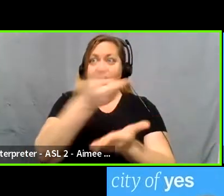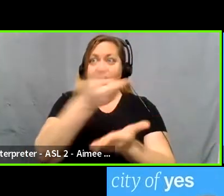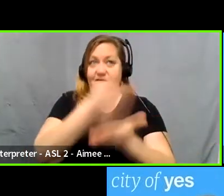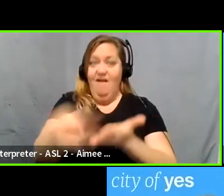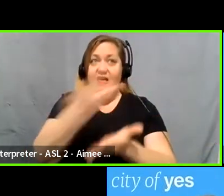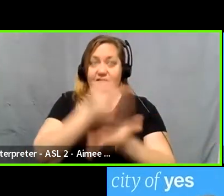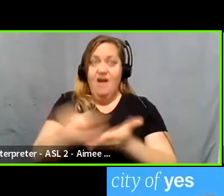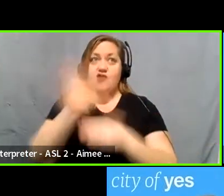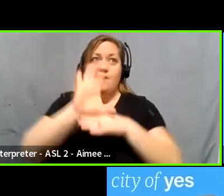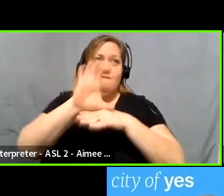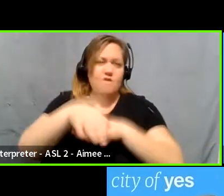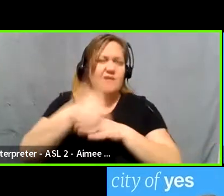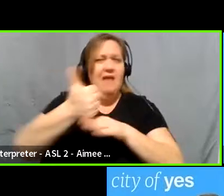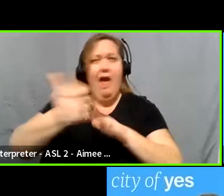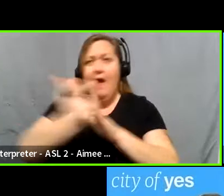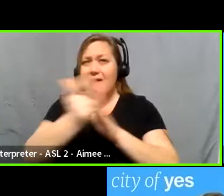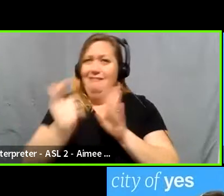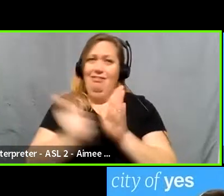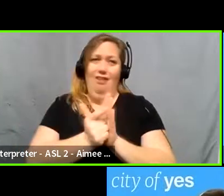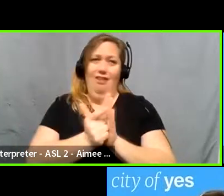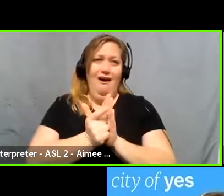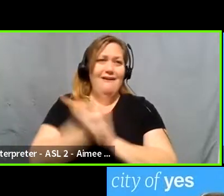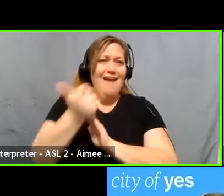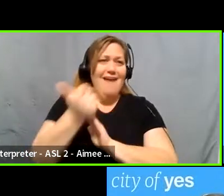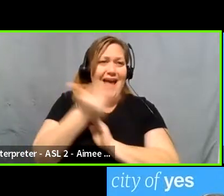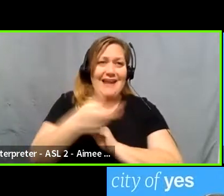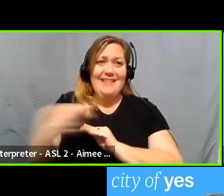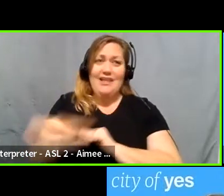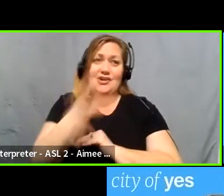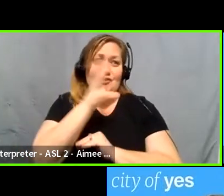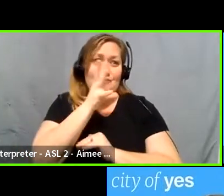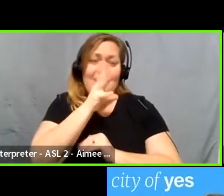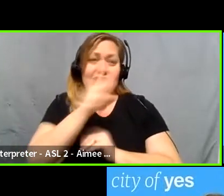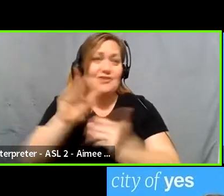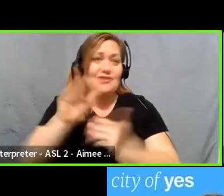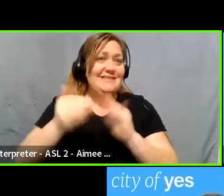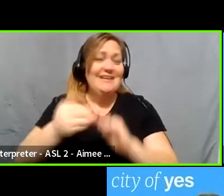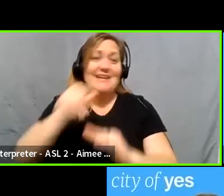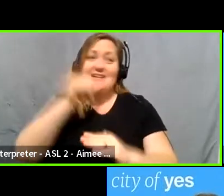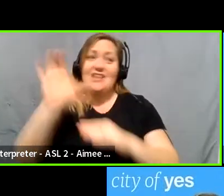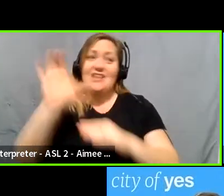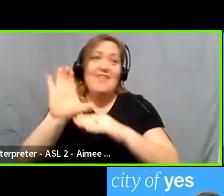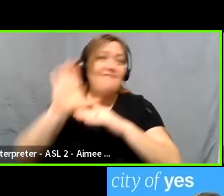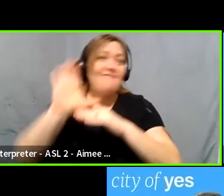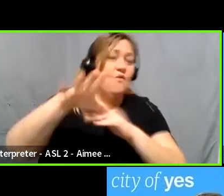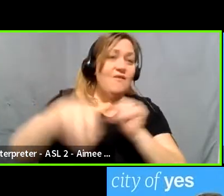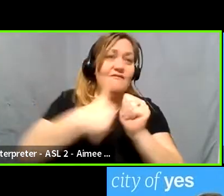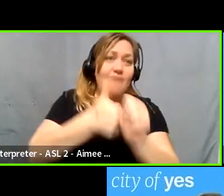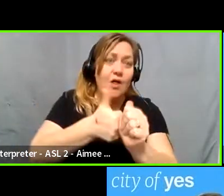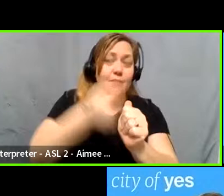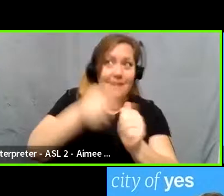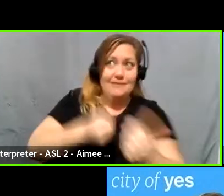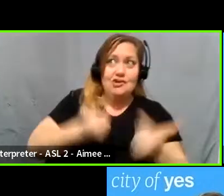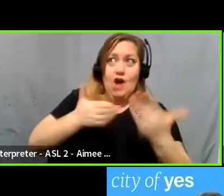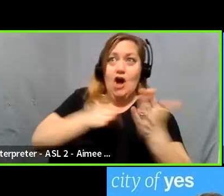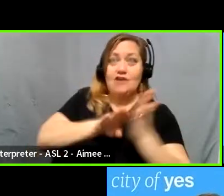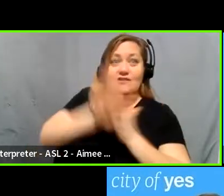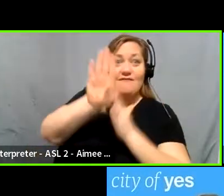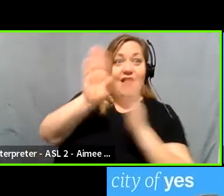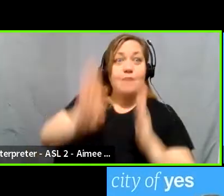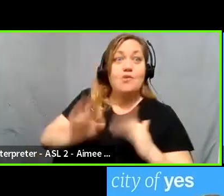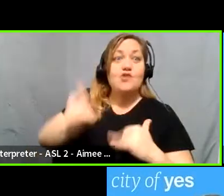the laws or the mechanisms that you're speaking to, uh, has caused developers to